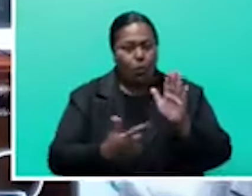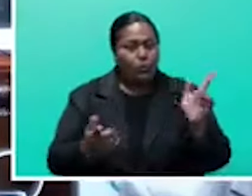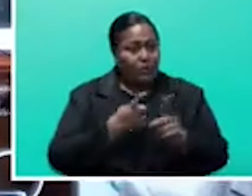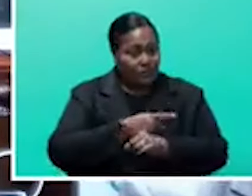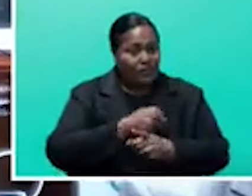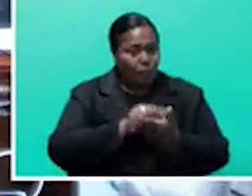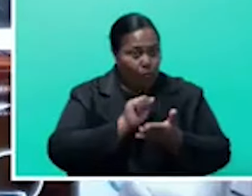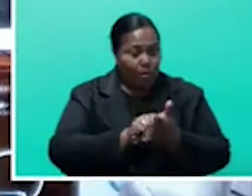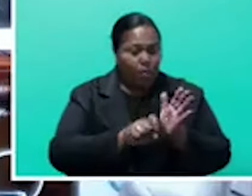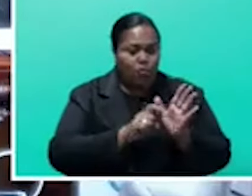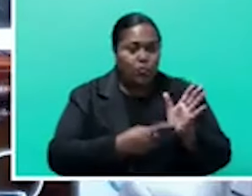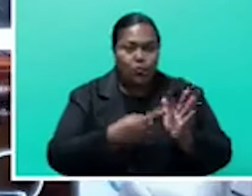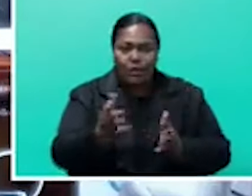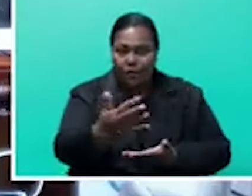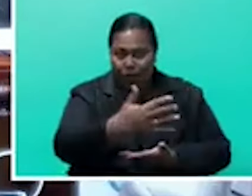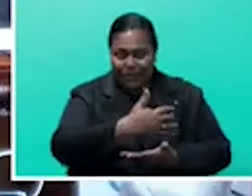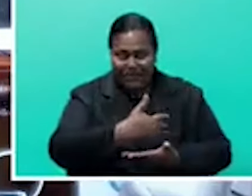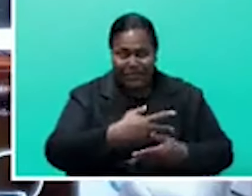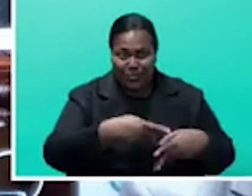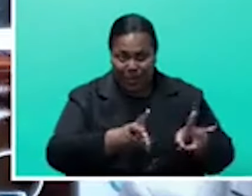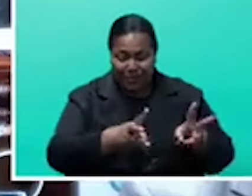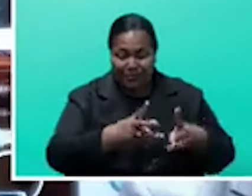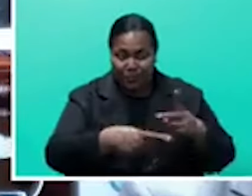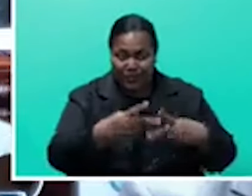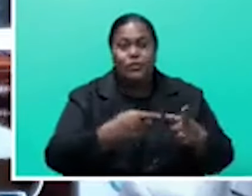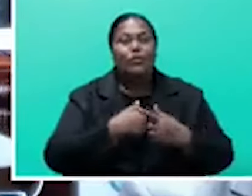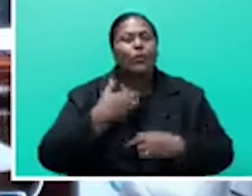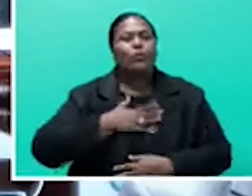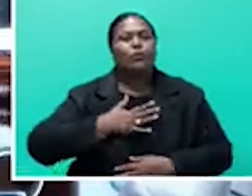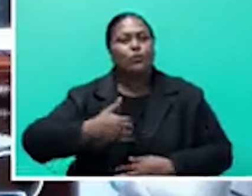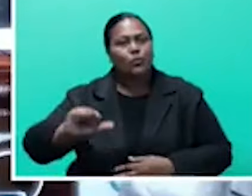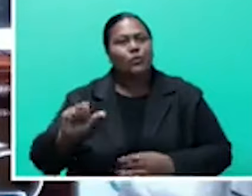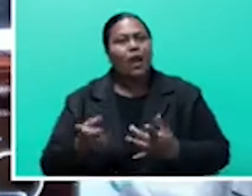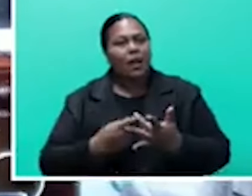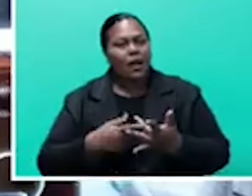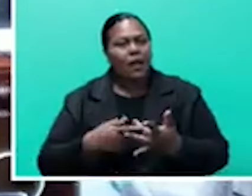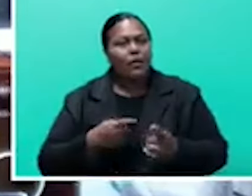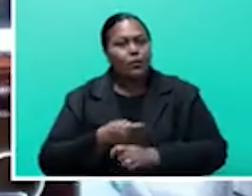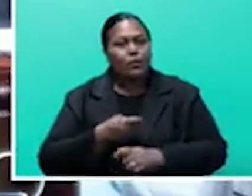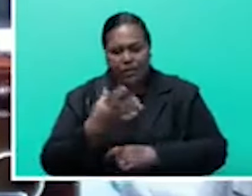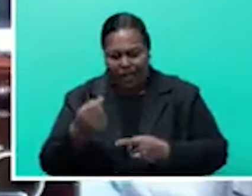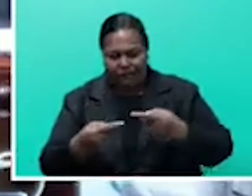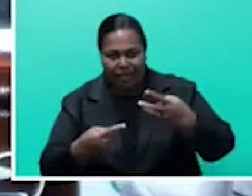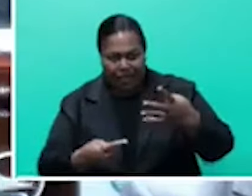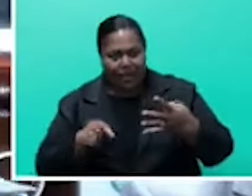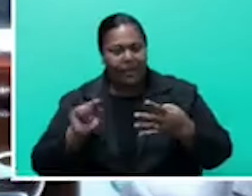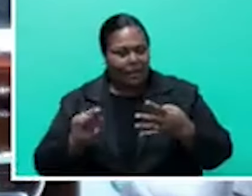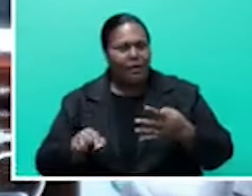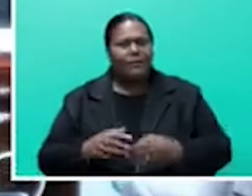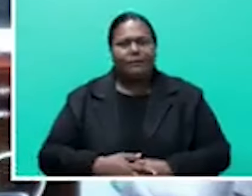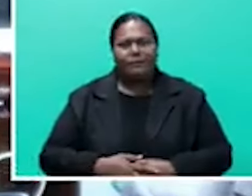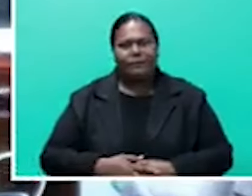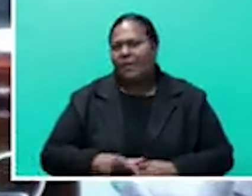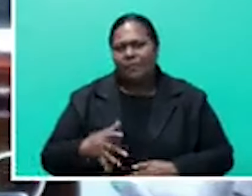rate collecting mechanisms. We want to use other tools that is there, whether it's garnishee order